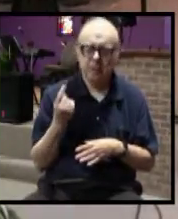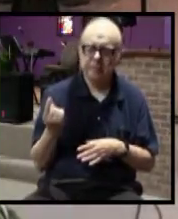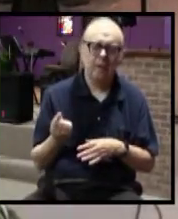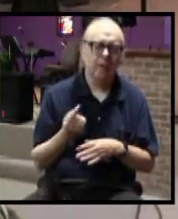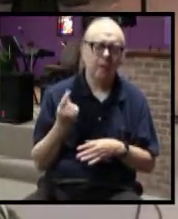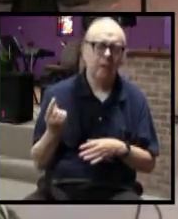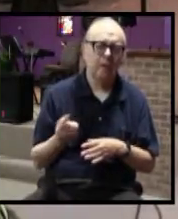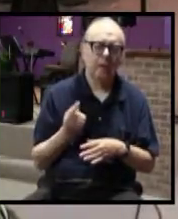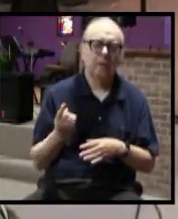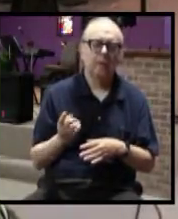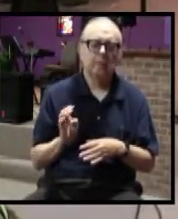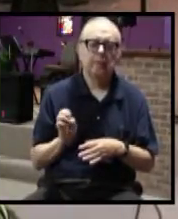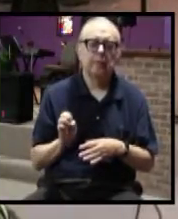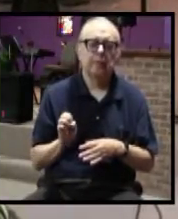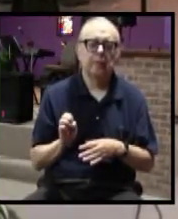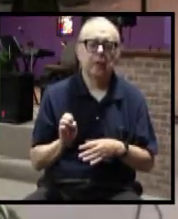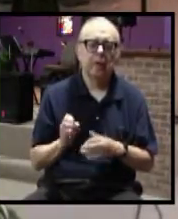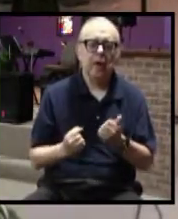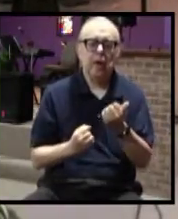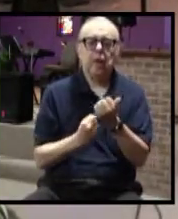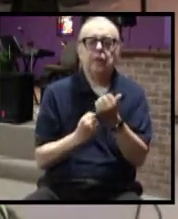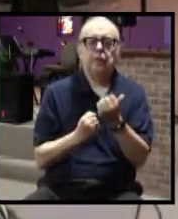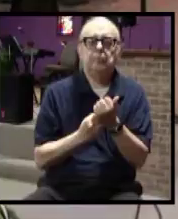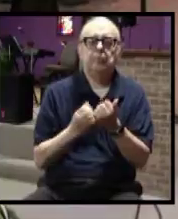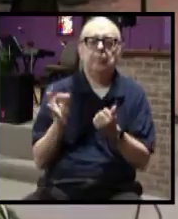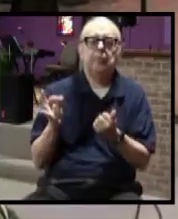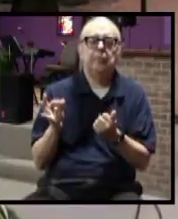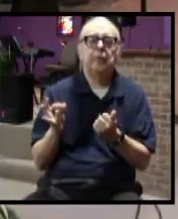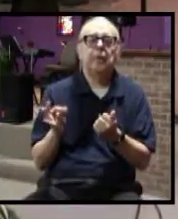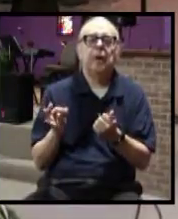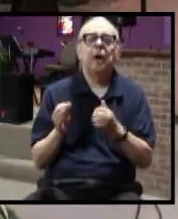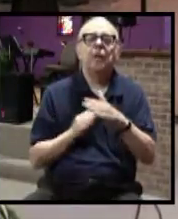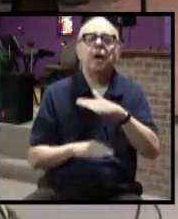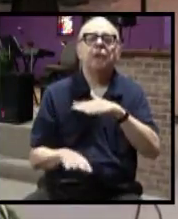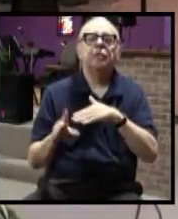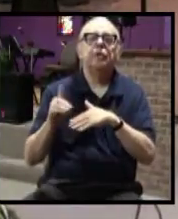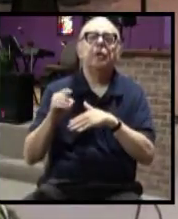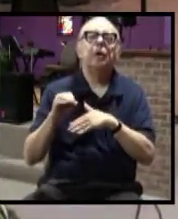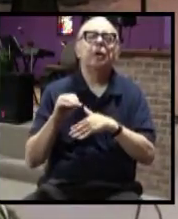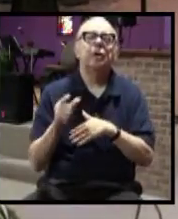always, always, always been the champion for the underdog.